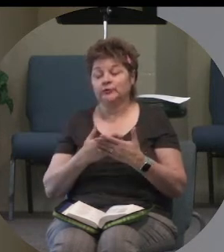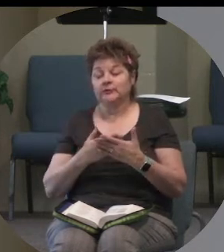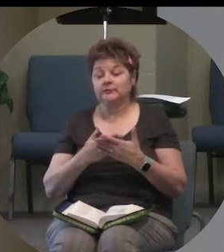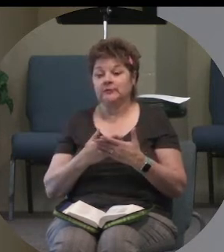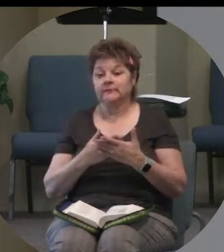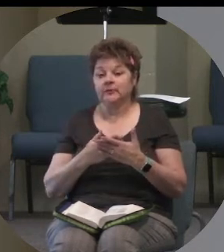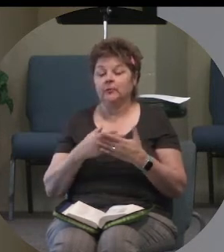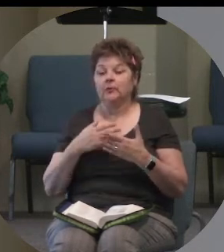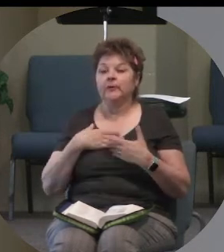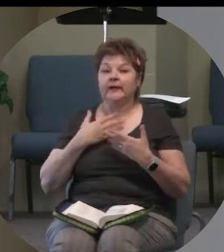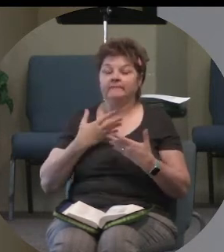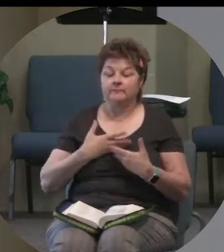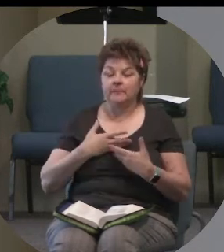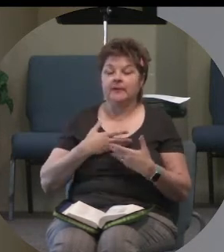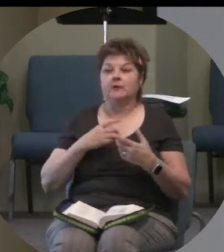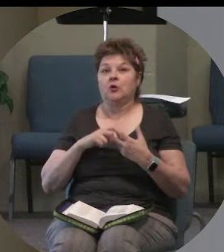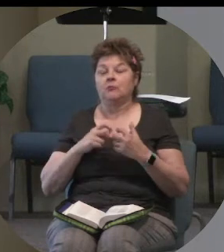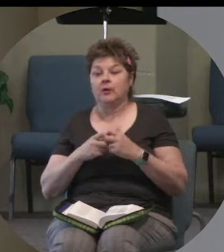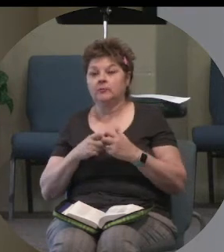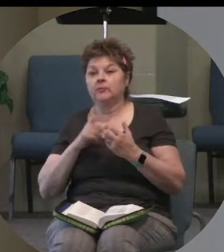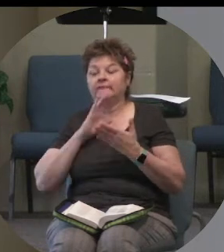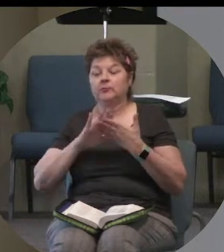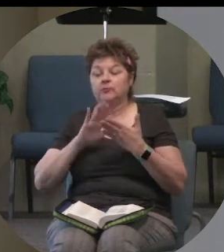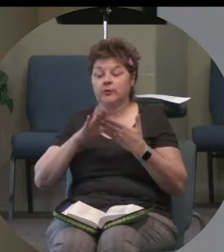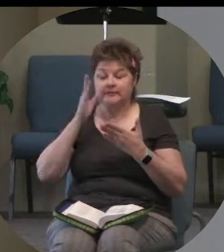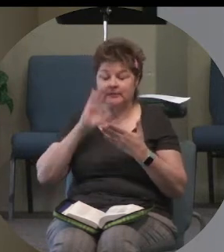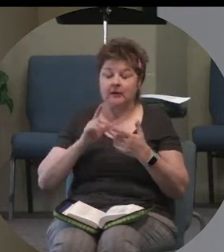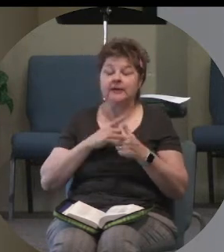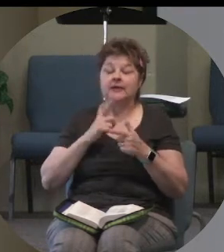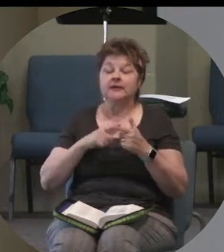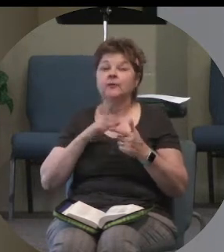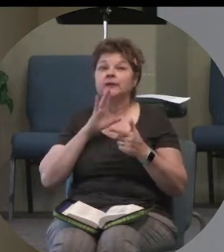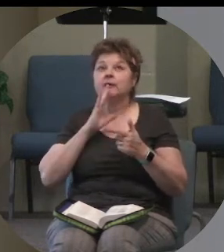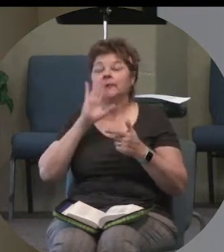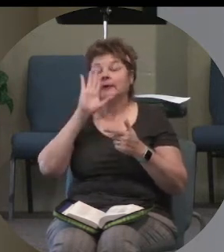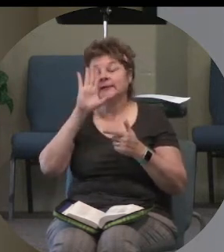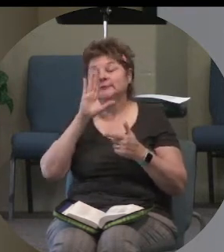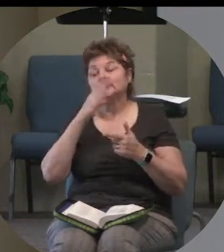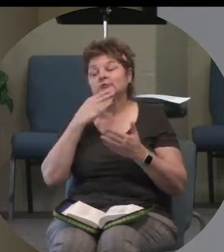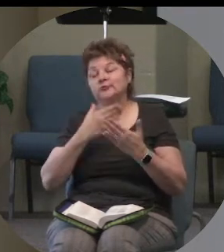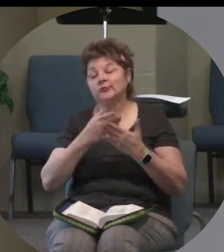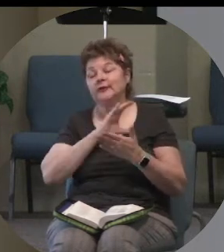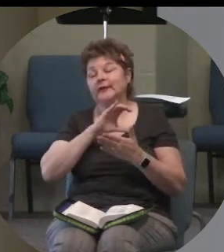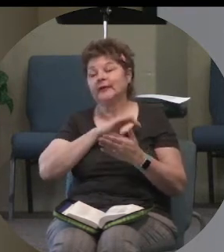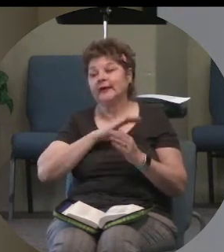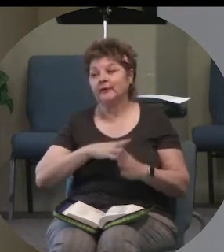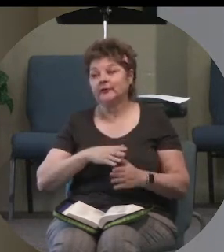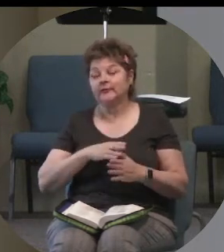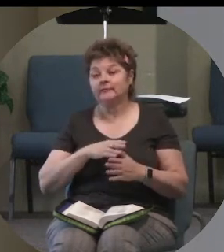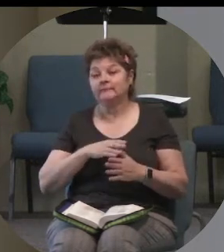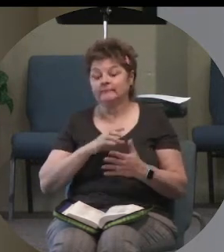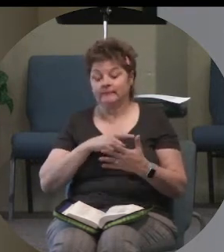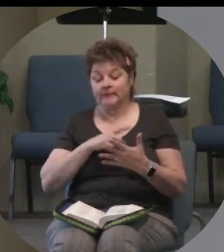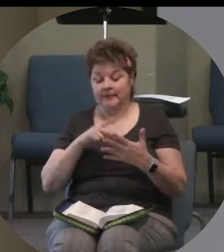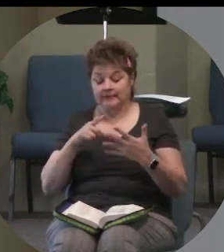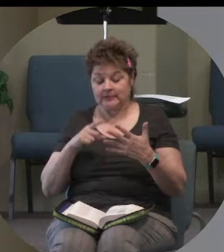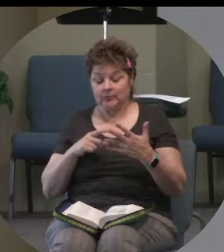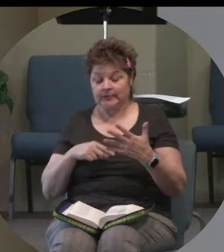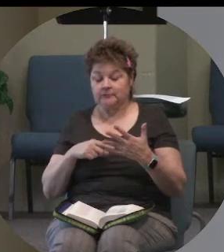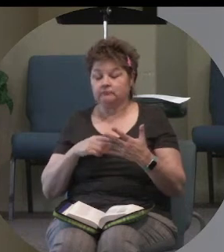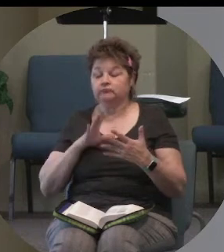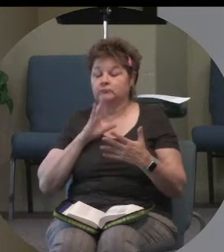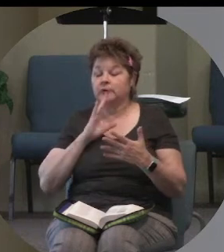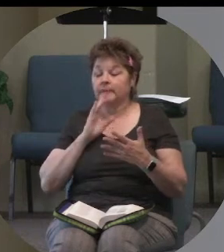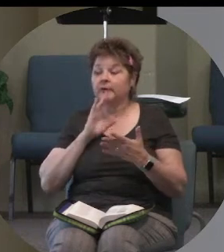We have to praise God. And then we appeal to his good character. The things that we just stated as praise, we have to appeal